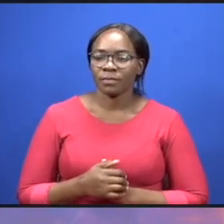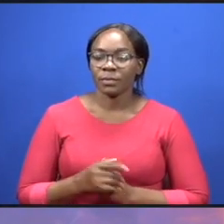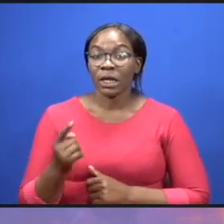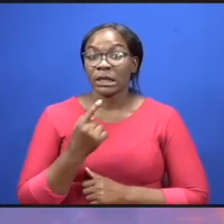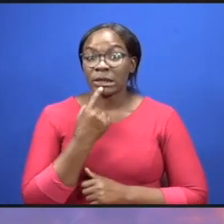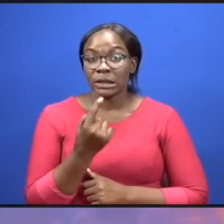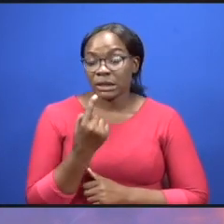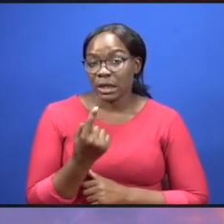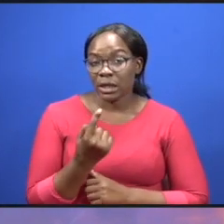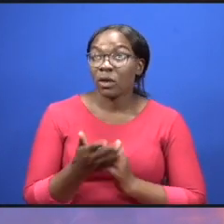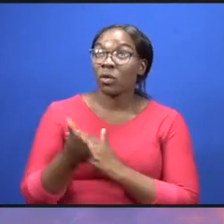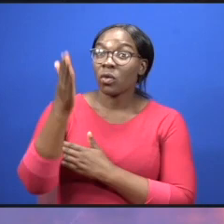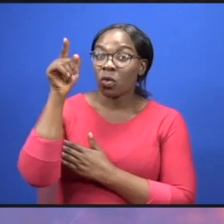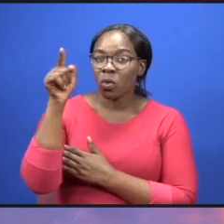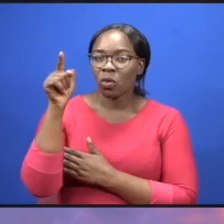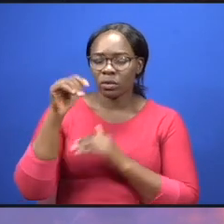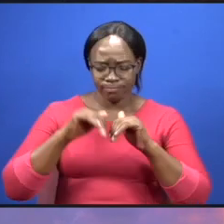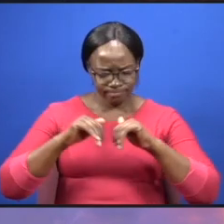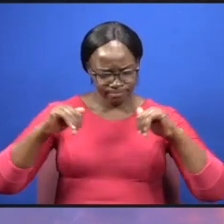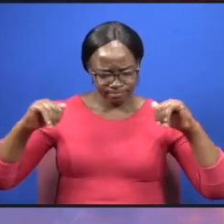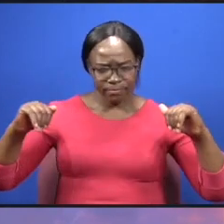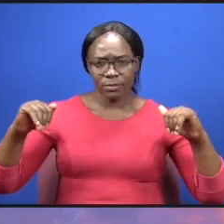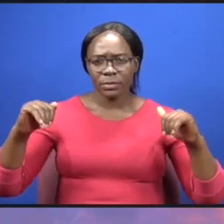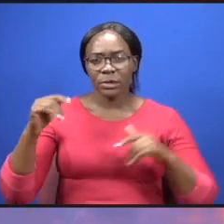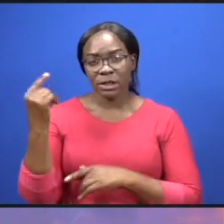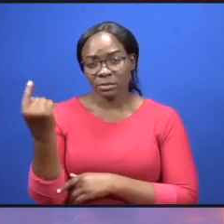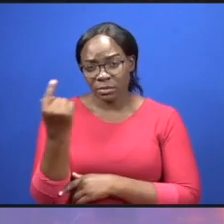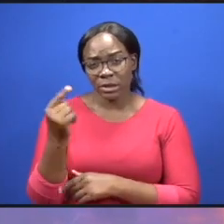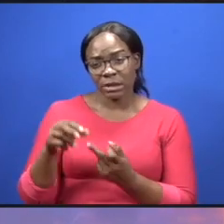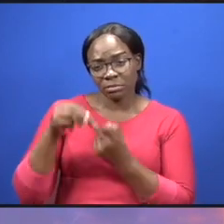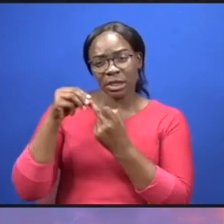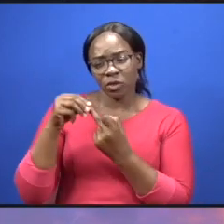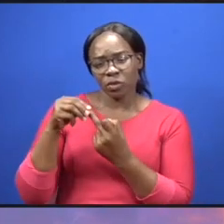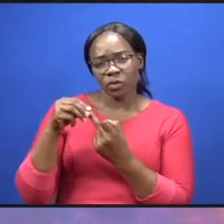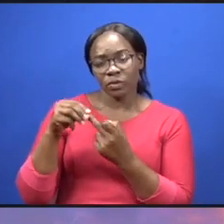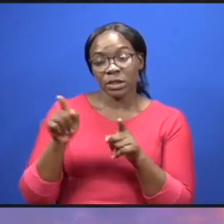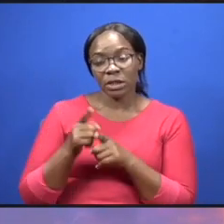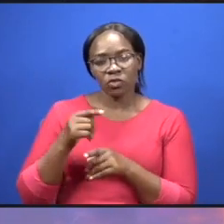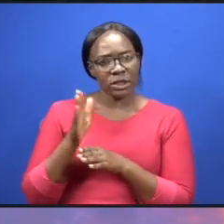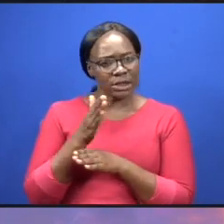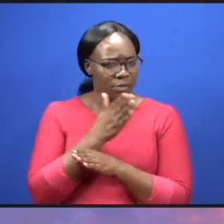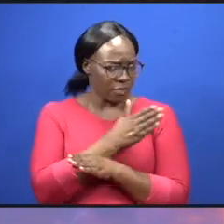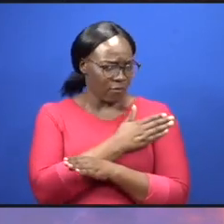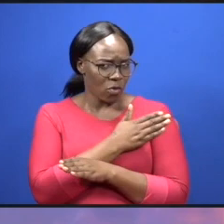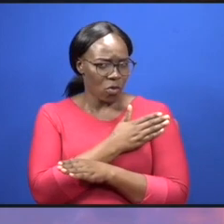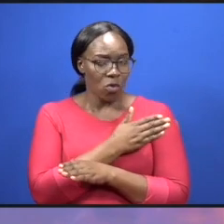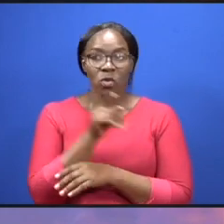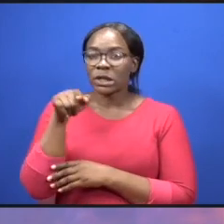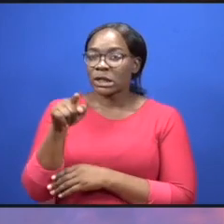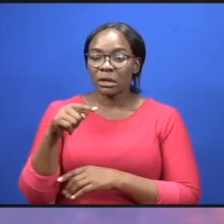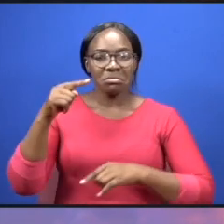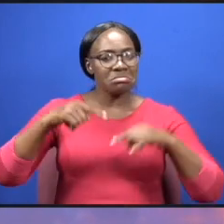They say that this God is set apart. He is distinct. As we sang earlier, he has